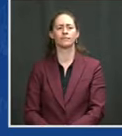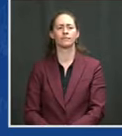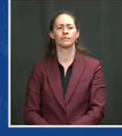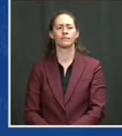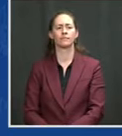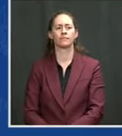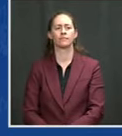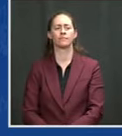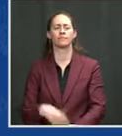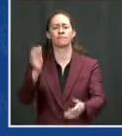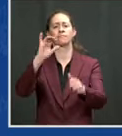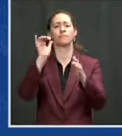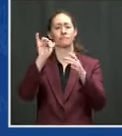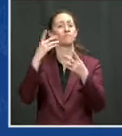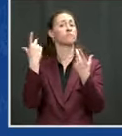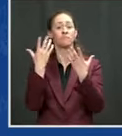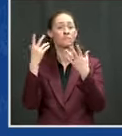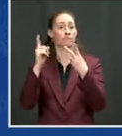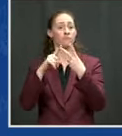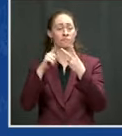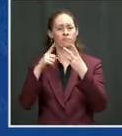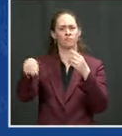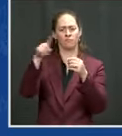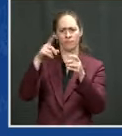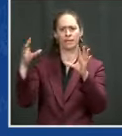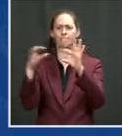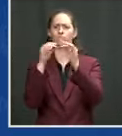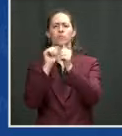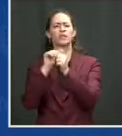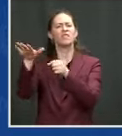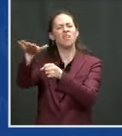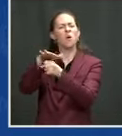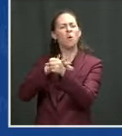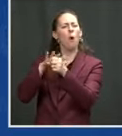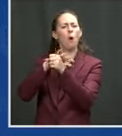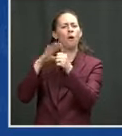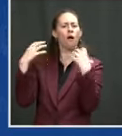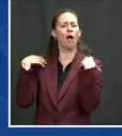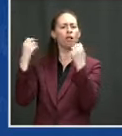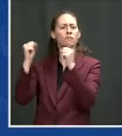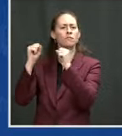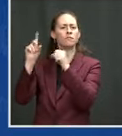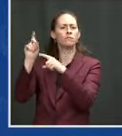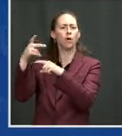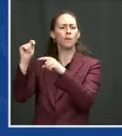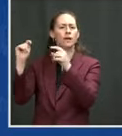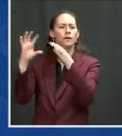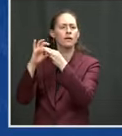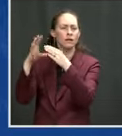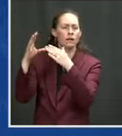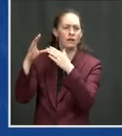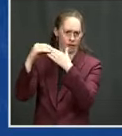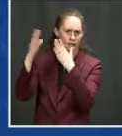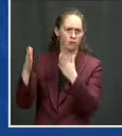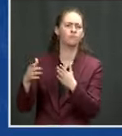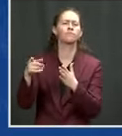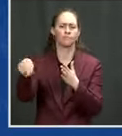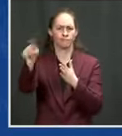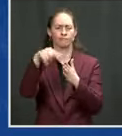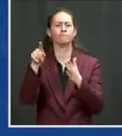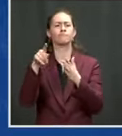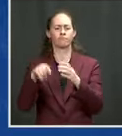chain pharmacies, and, of course, to the community vaccination centers. And as so many of you have referenced already, supporting